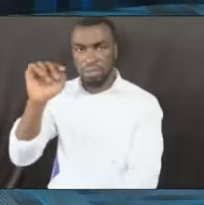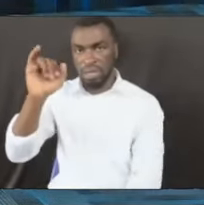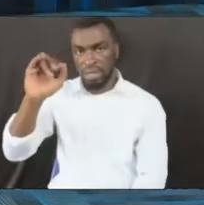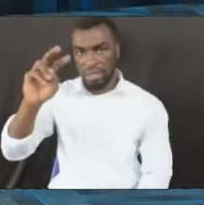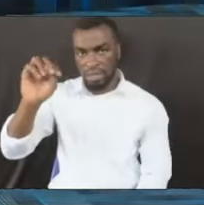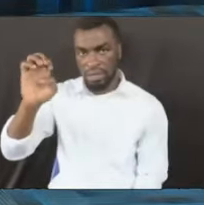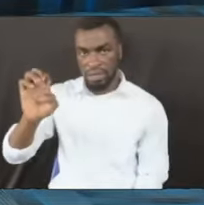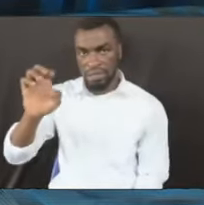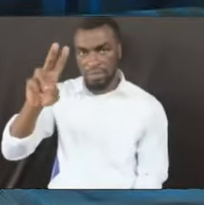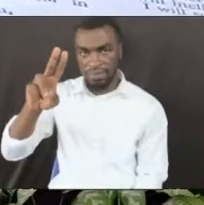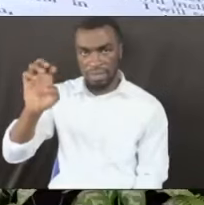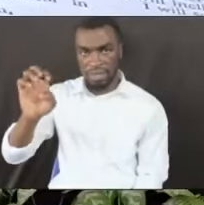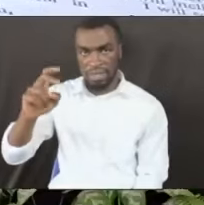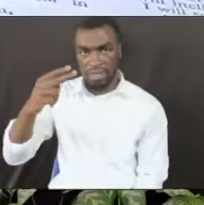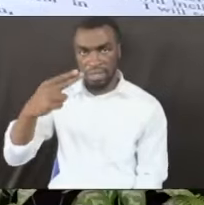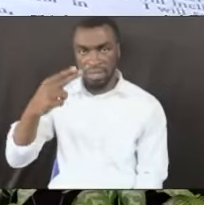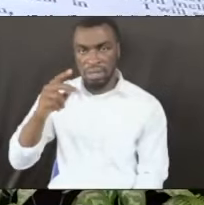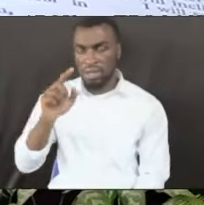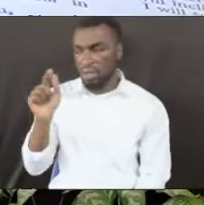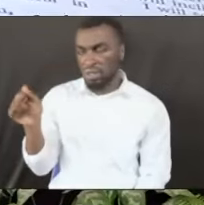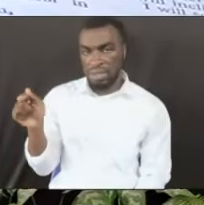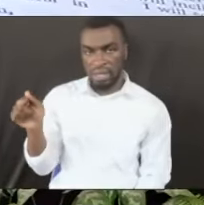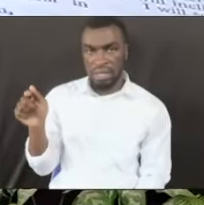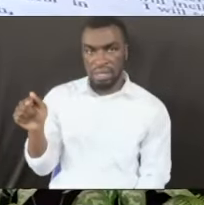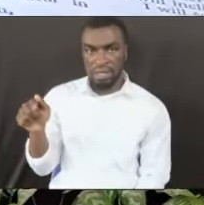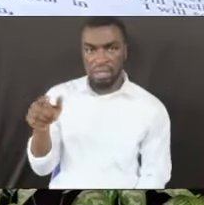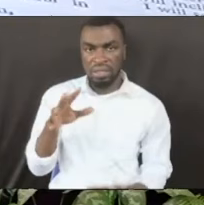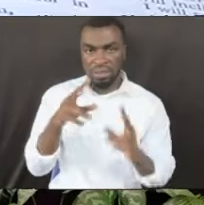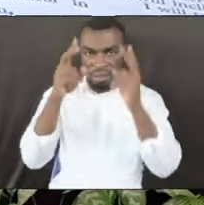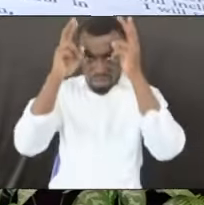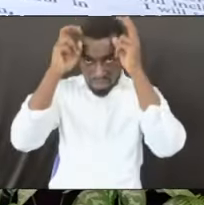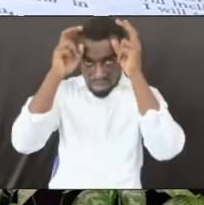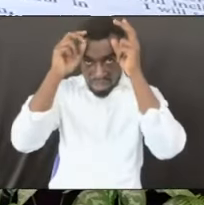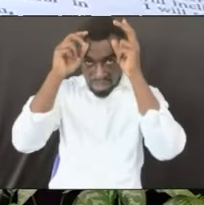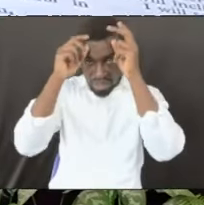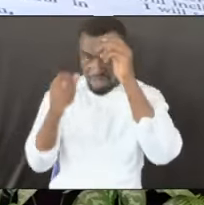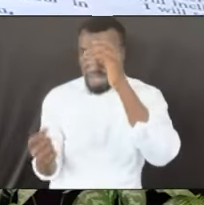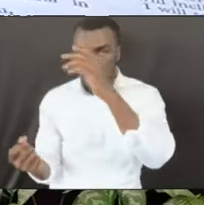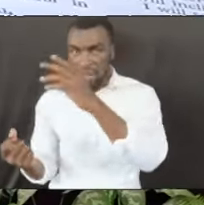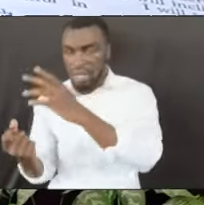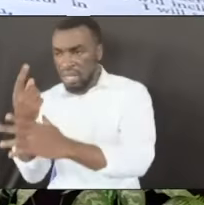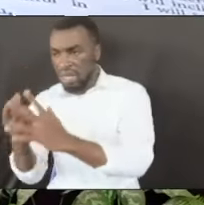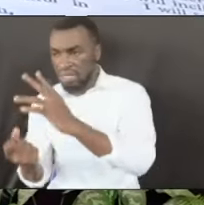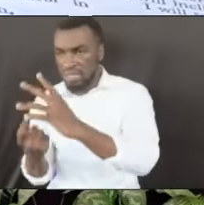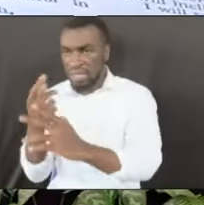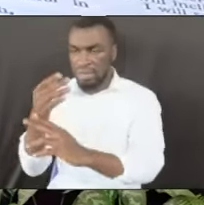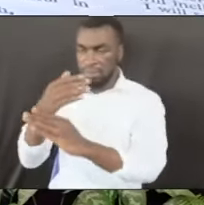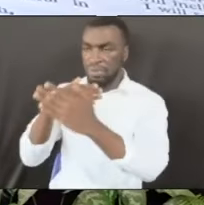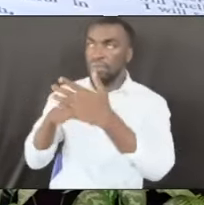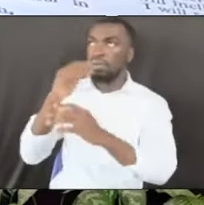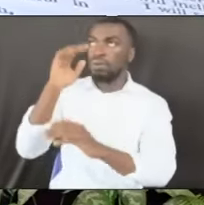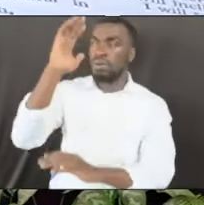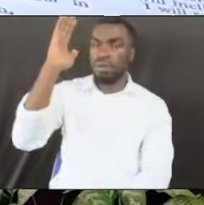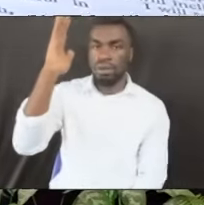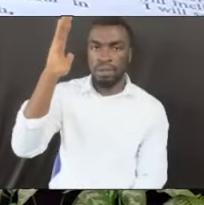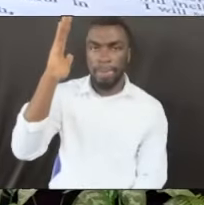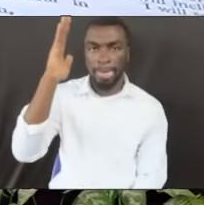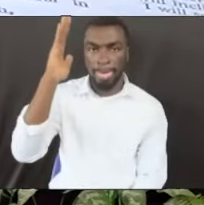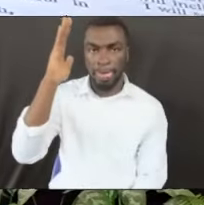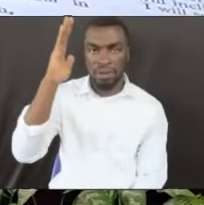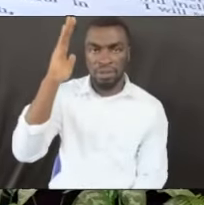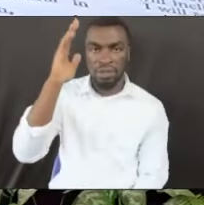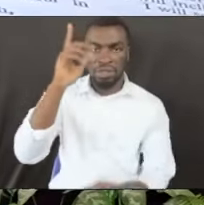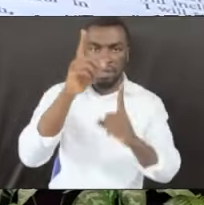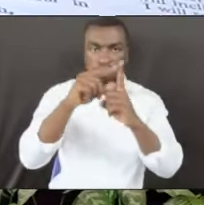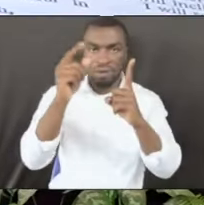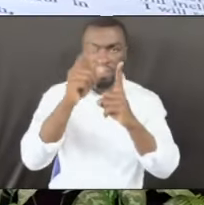out against it, for their wickedness has come up before me. The word of God